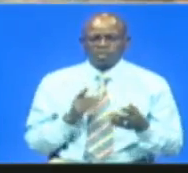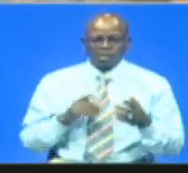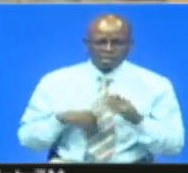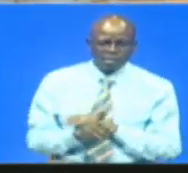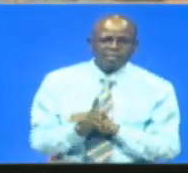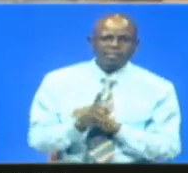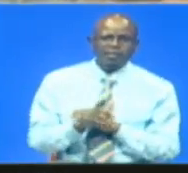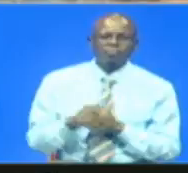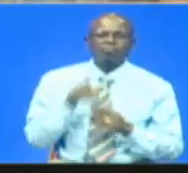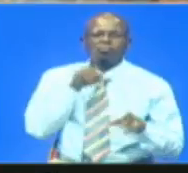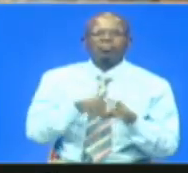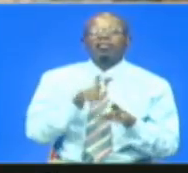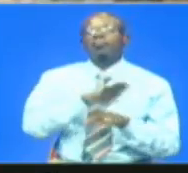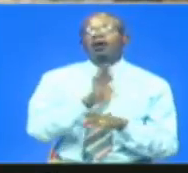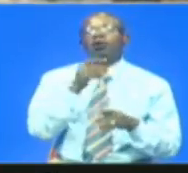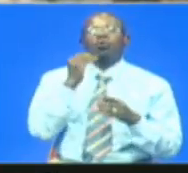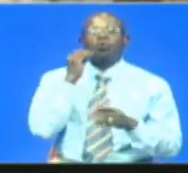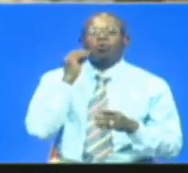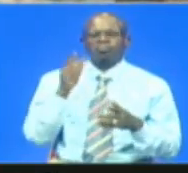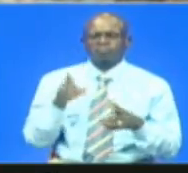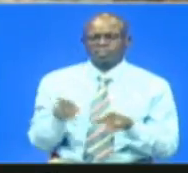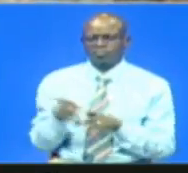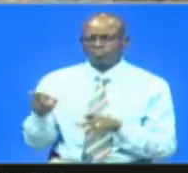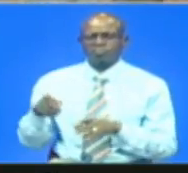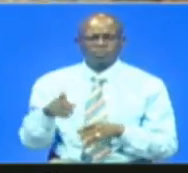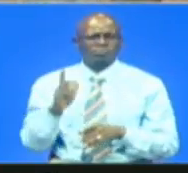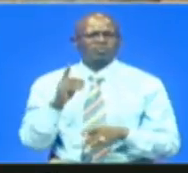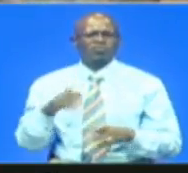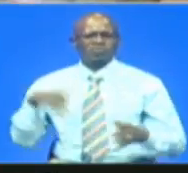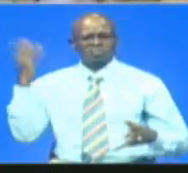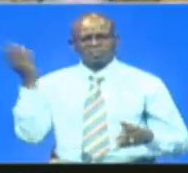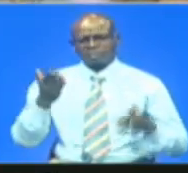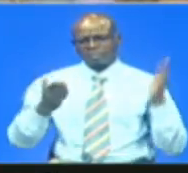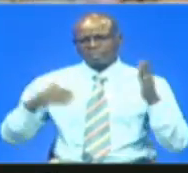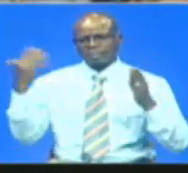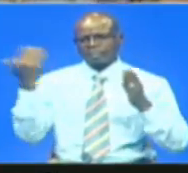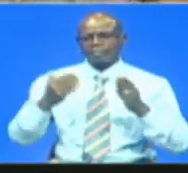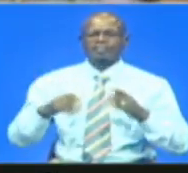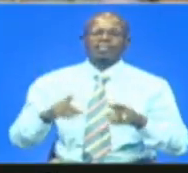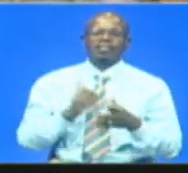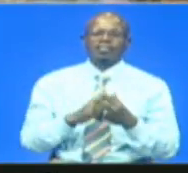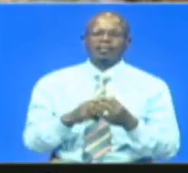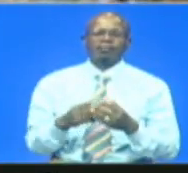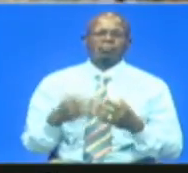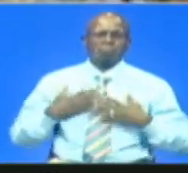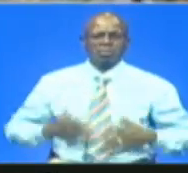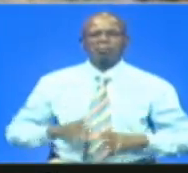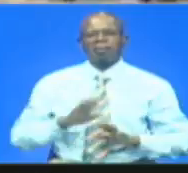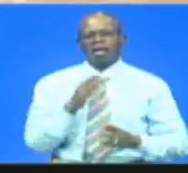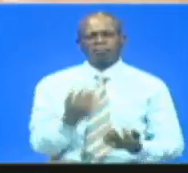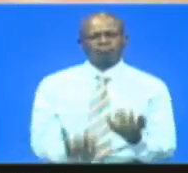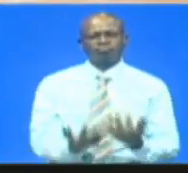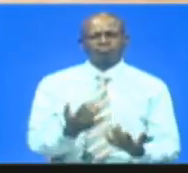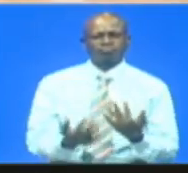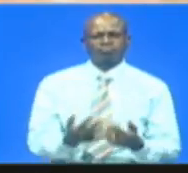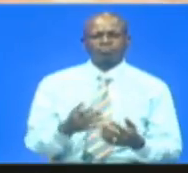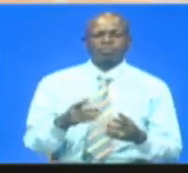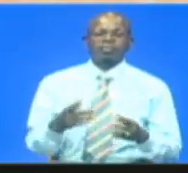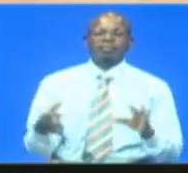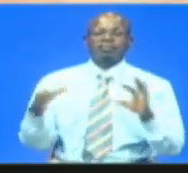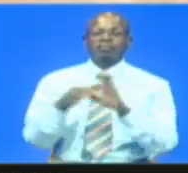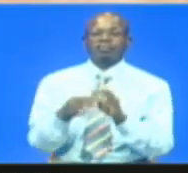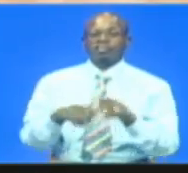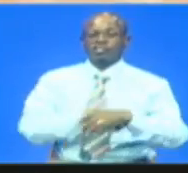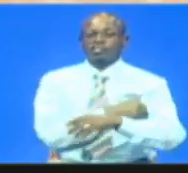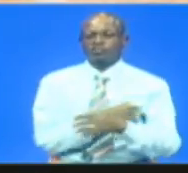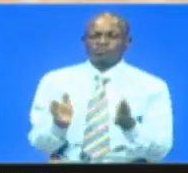death by irate locals who torched his body afterwards, linking the chief to the murder of one Gitonga Kibuibe, who went